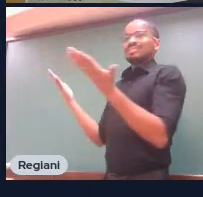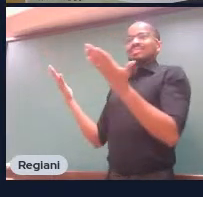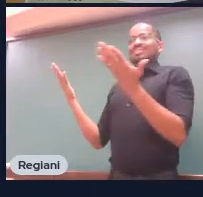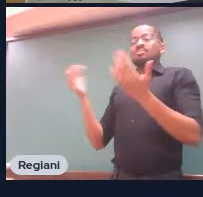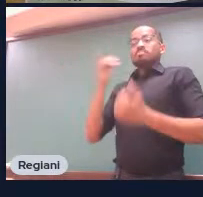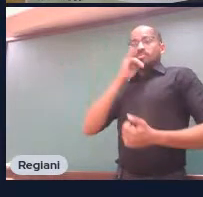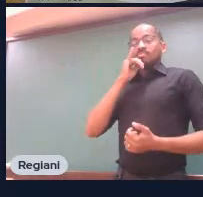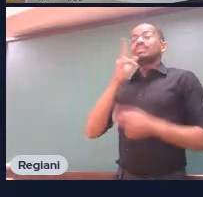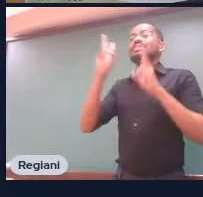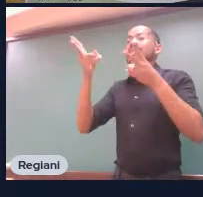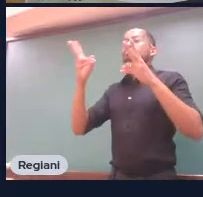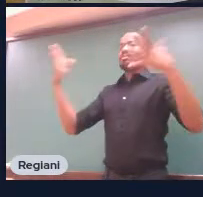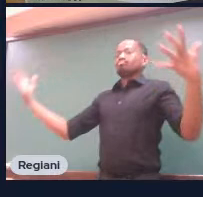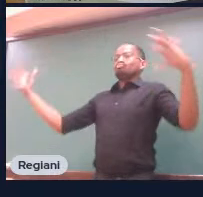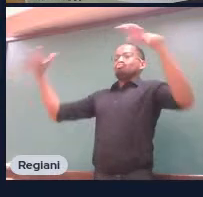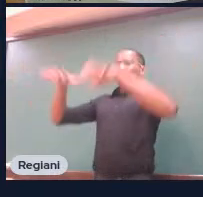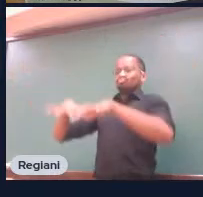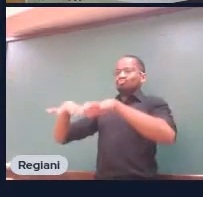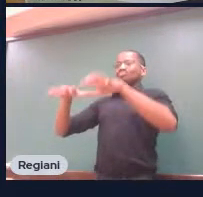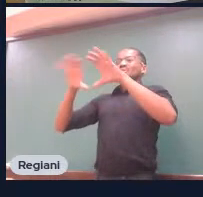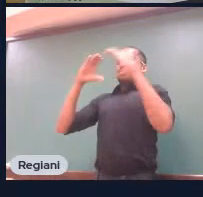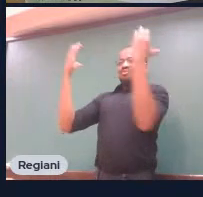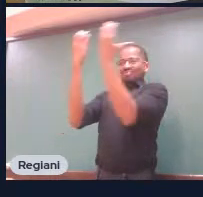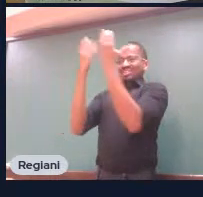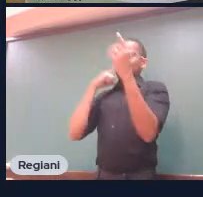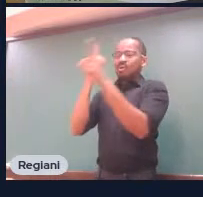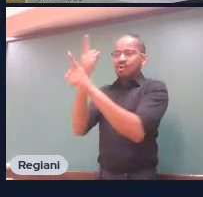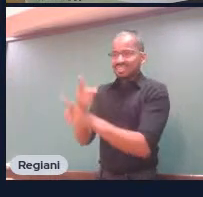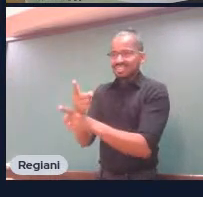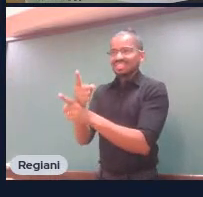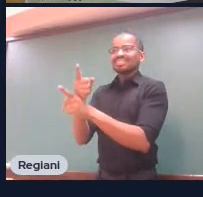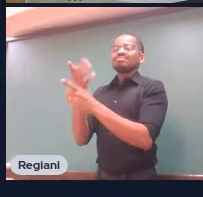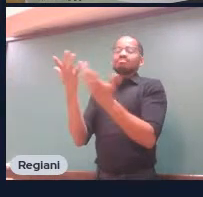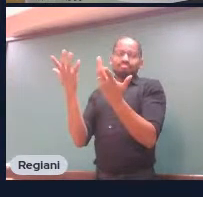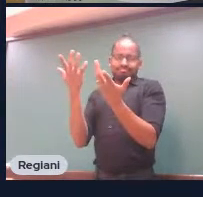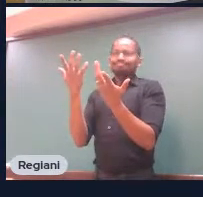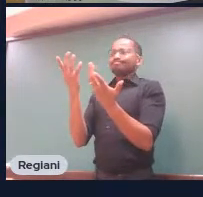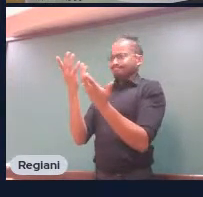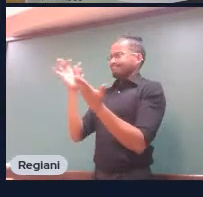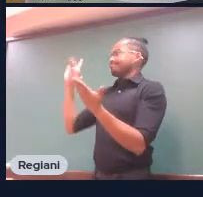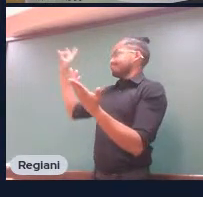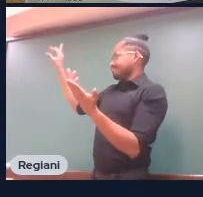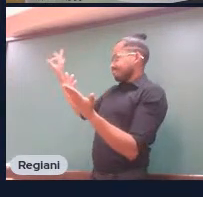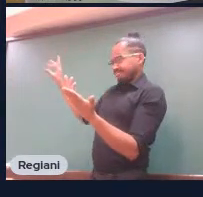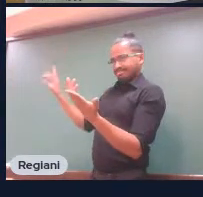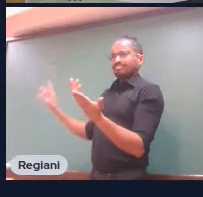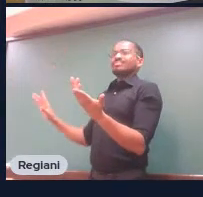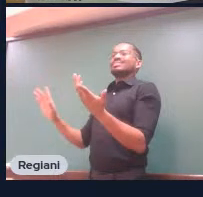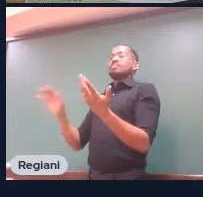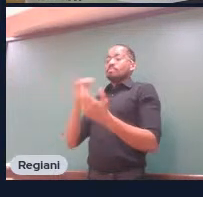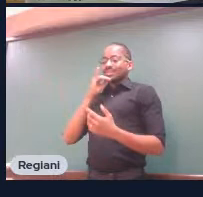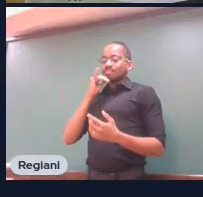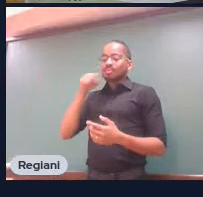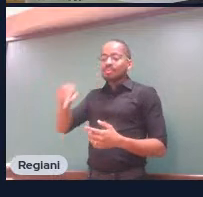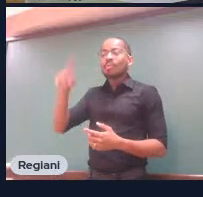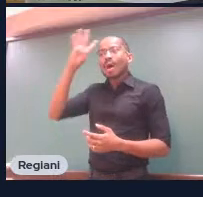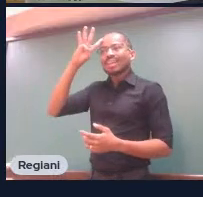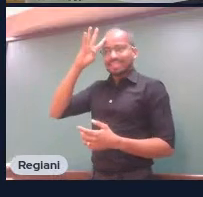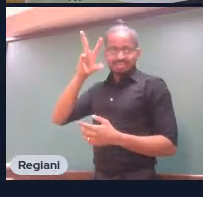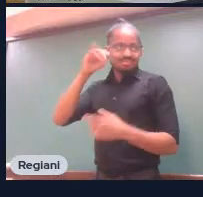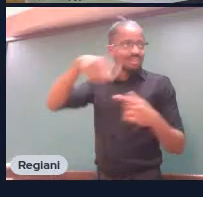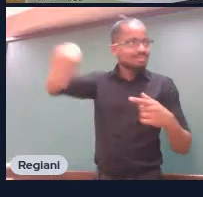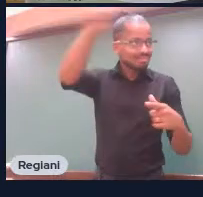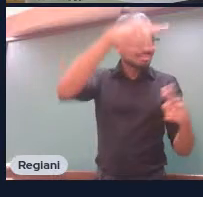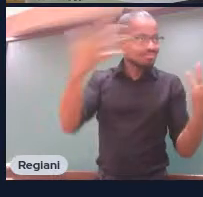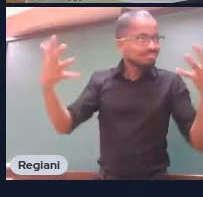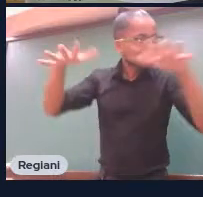the general meeting, we will see whether it's annual or biannual. During the general meeting in 2 days from now, one of the things you'll